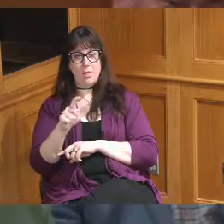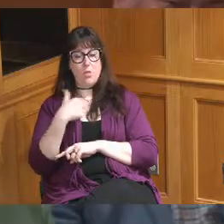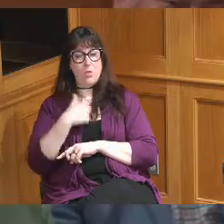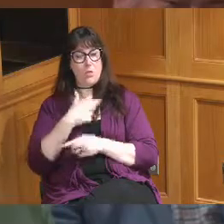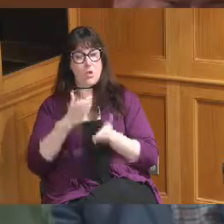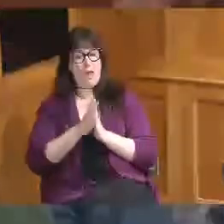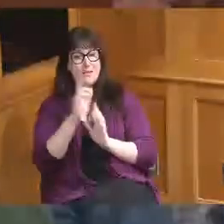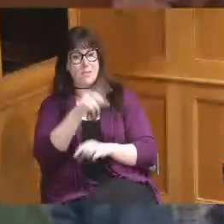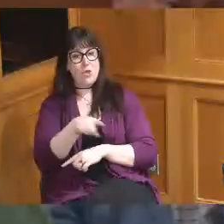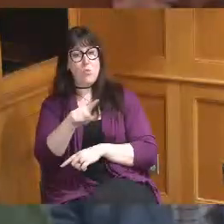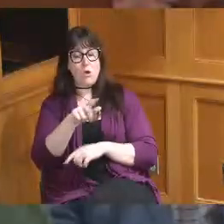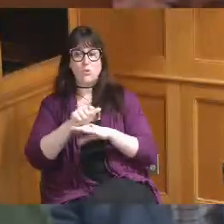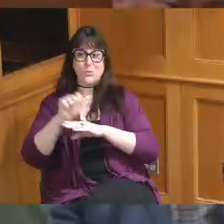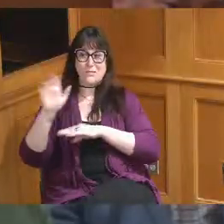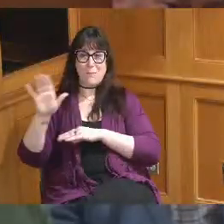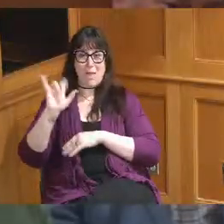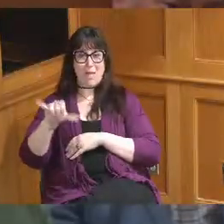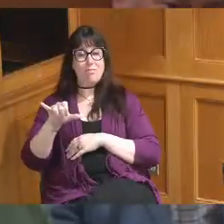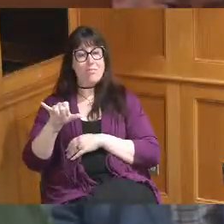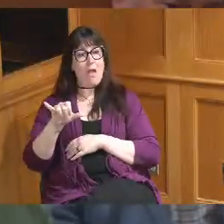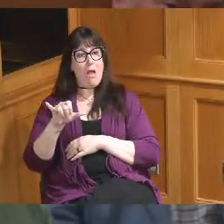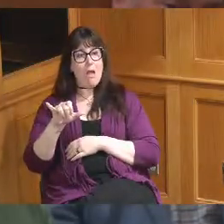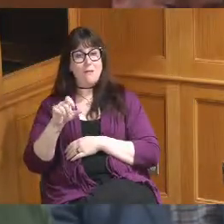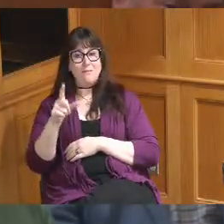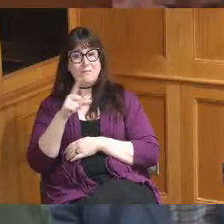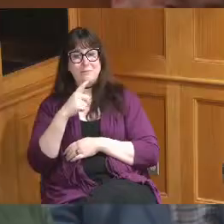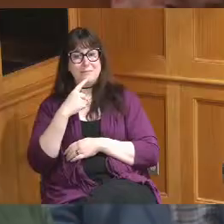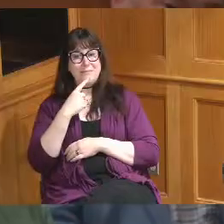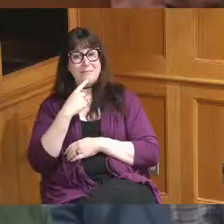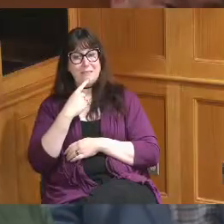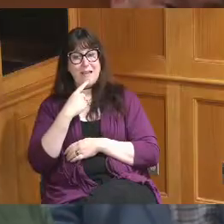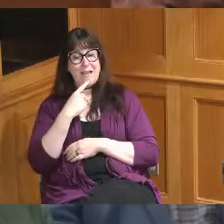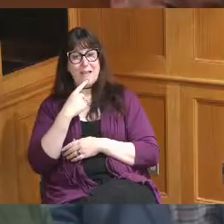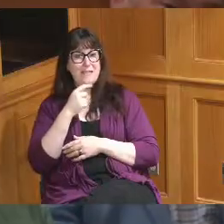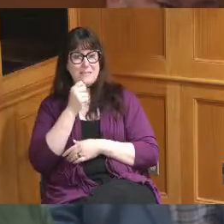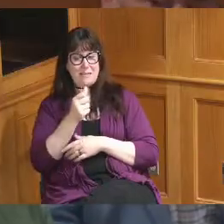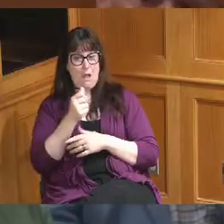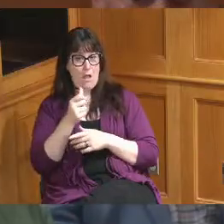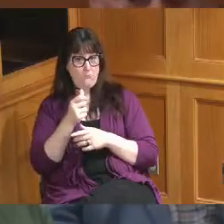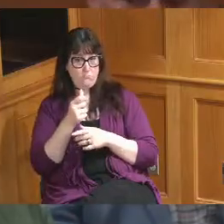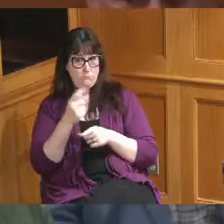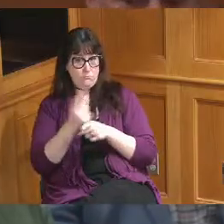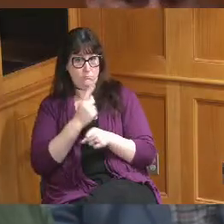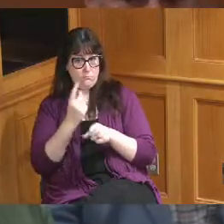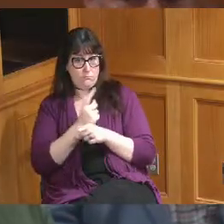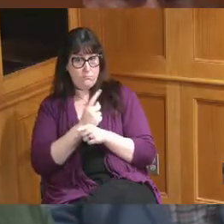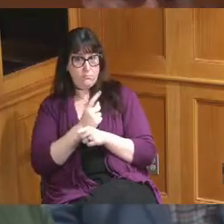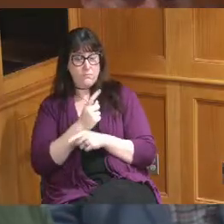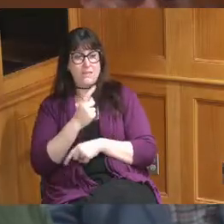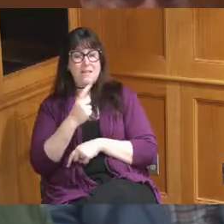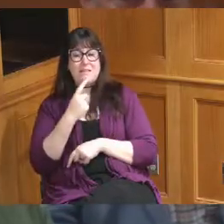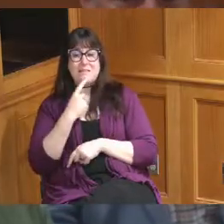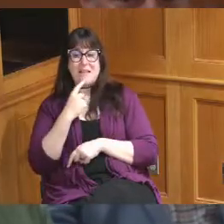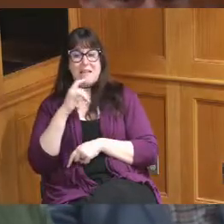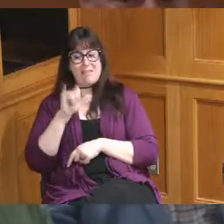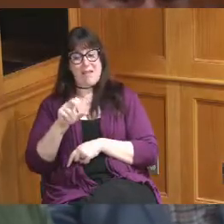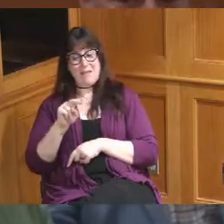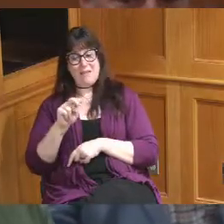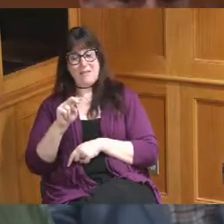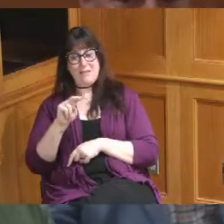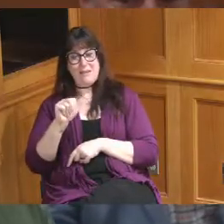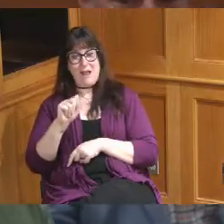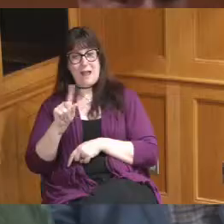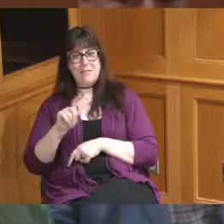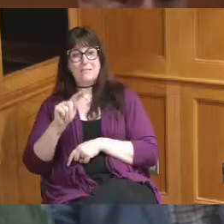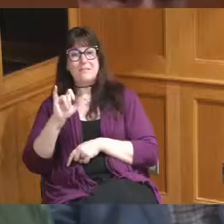to appeal the report that Evendale has put out, stating that the Nazis did nothing wrong. Just the pure fact